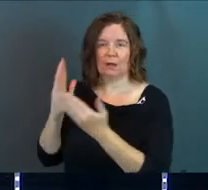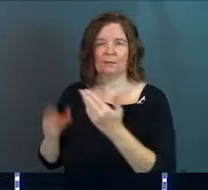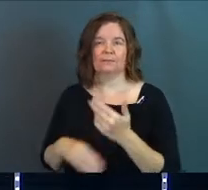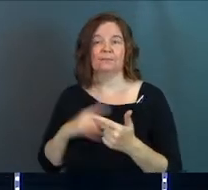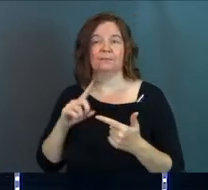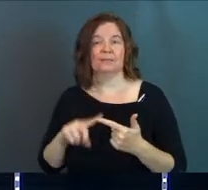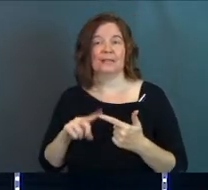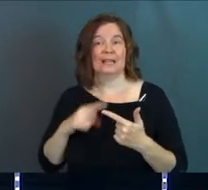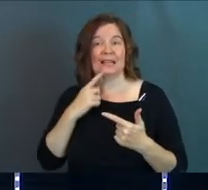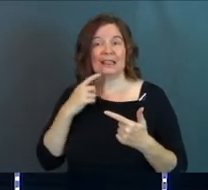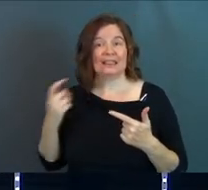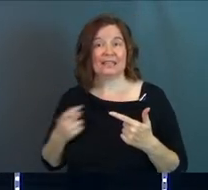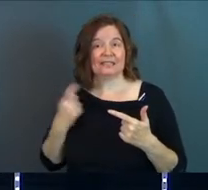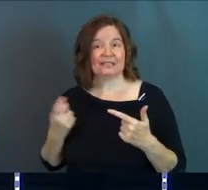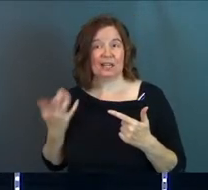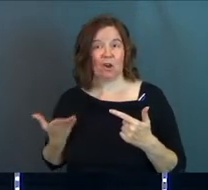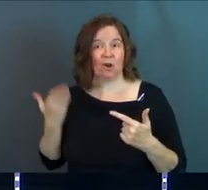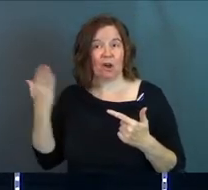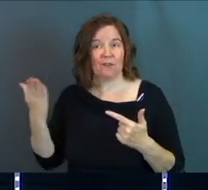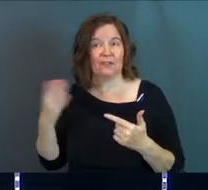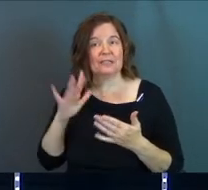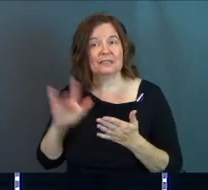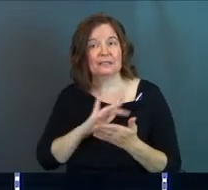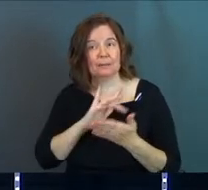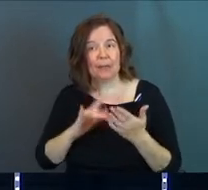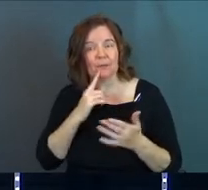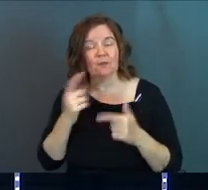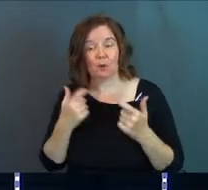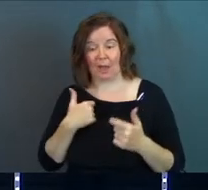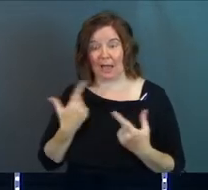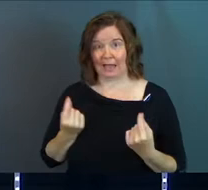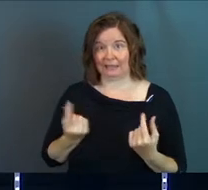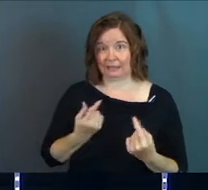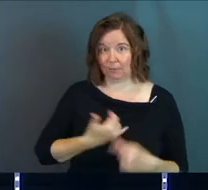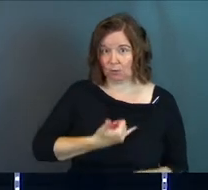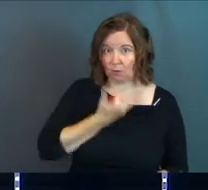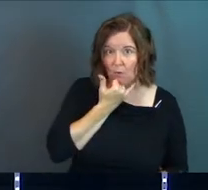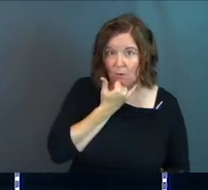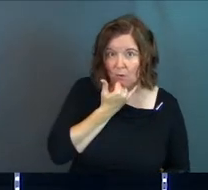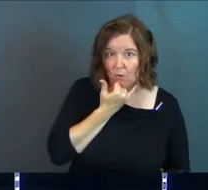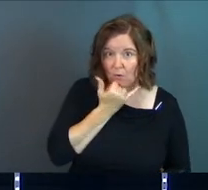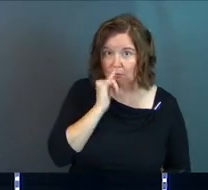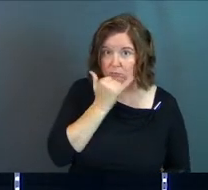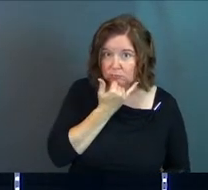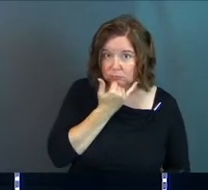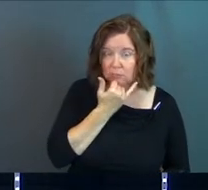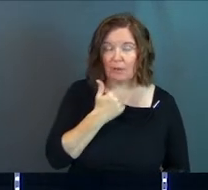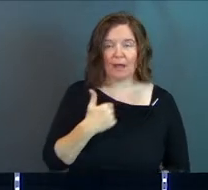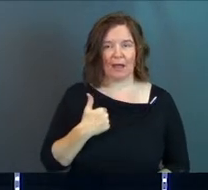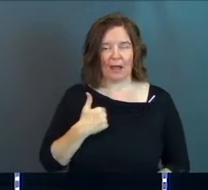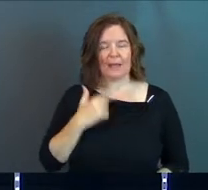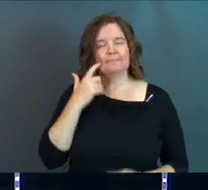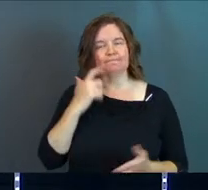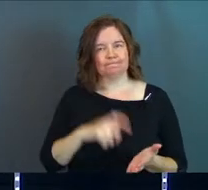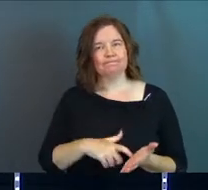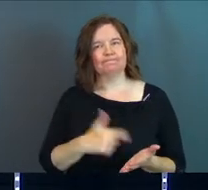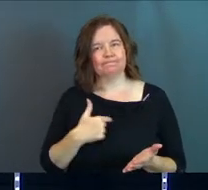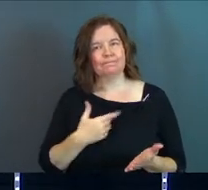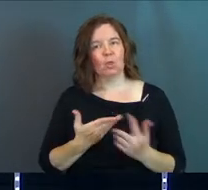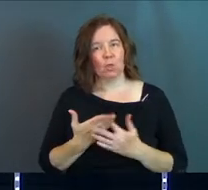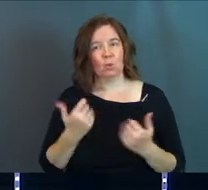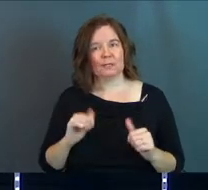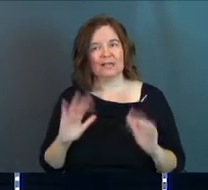was the sin offering. It was the payment for sin. So I did something wrong, and I acknowledge